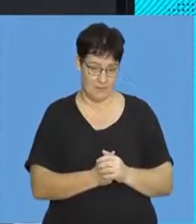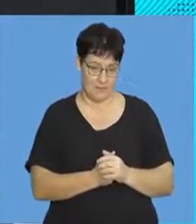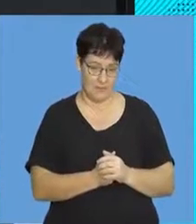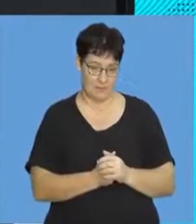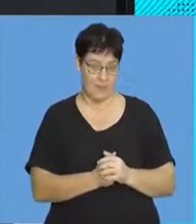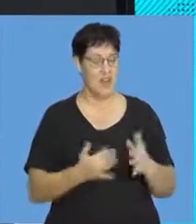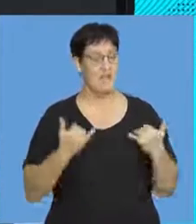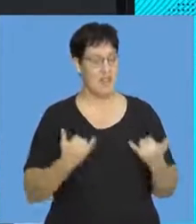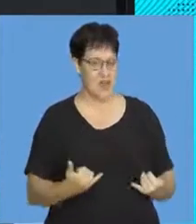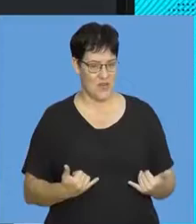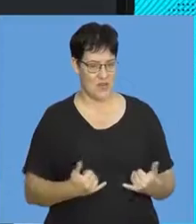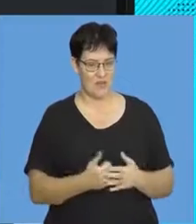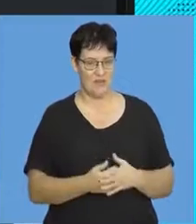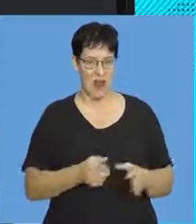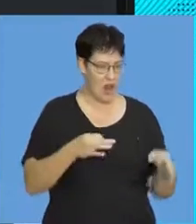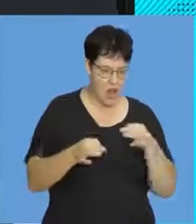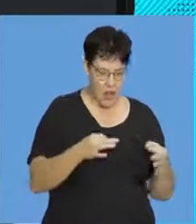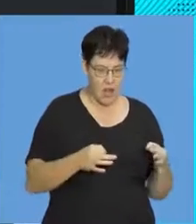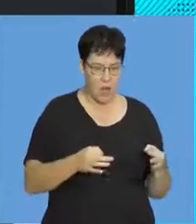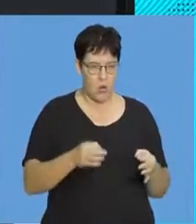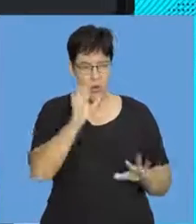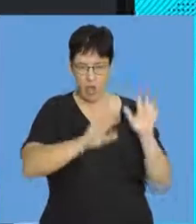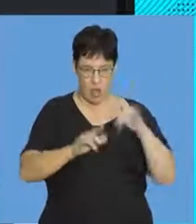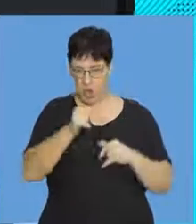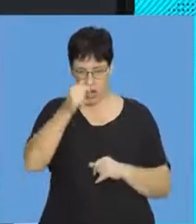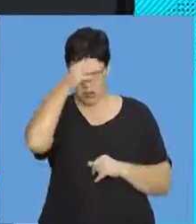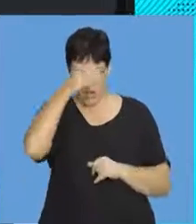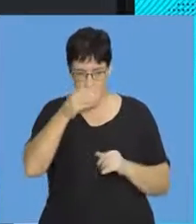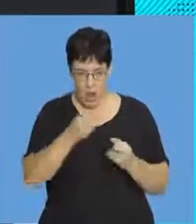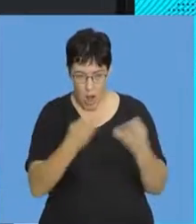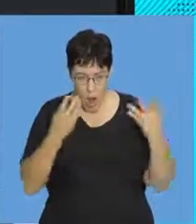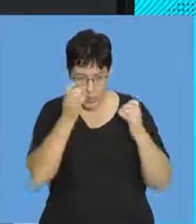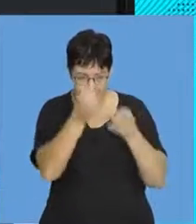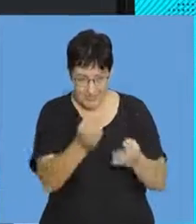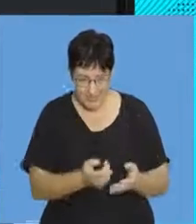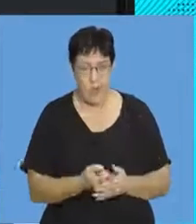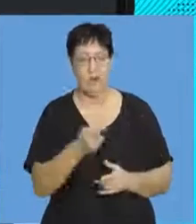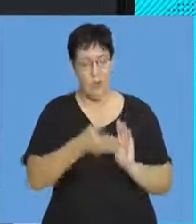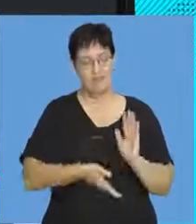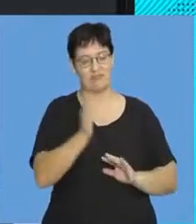well. Guys, for now, I know I've kind of shared a lot so far, but